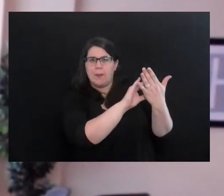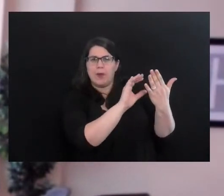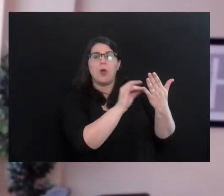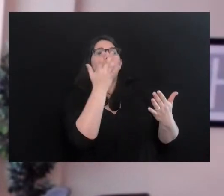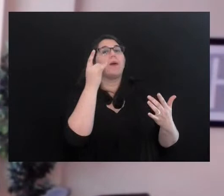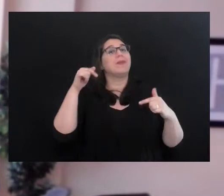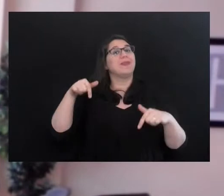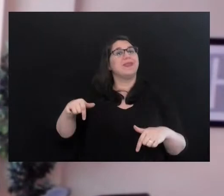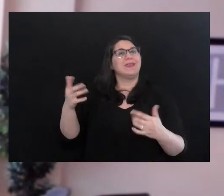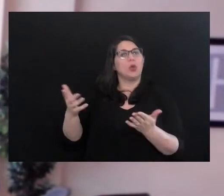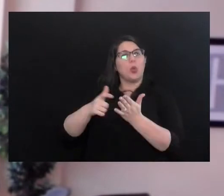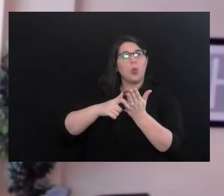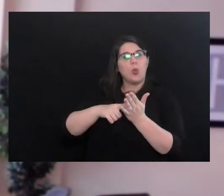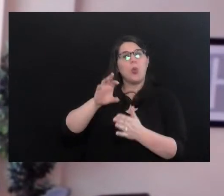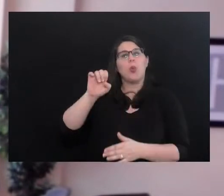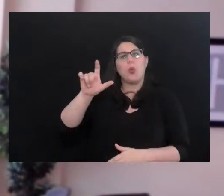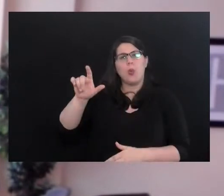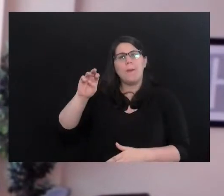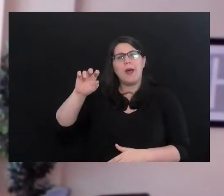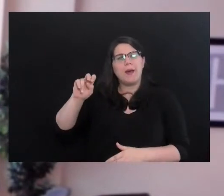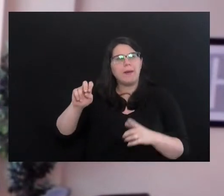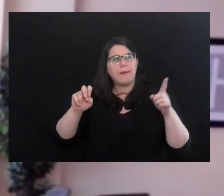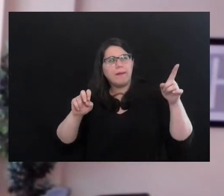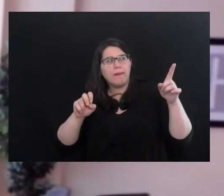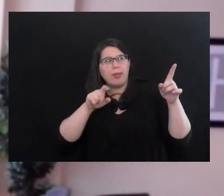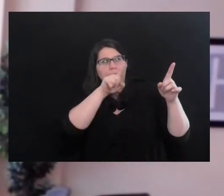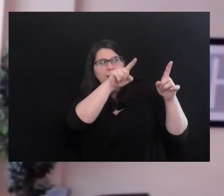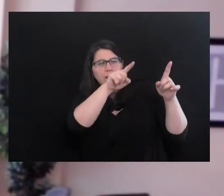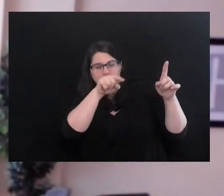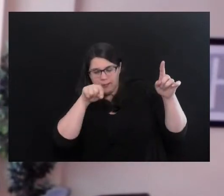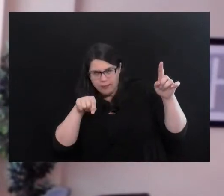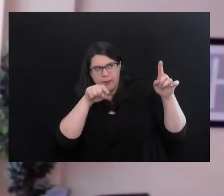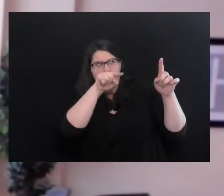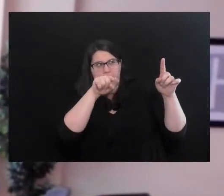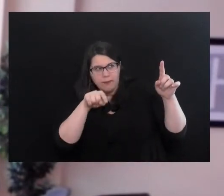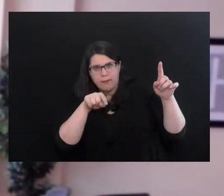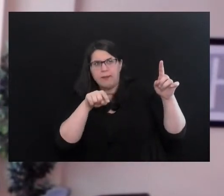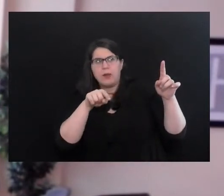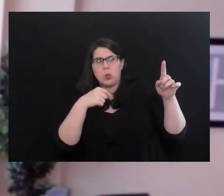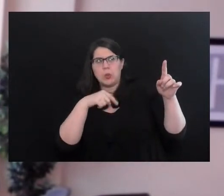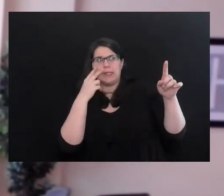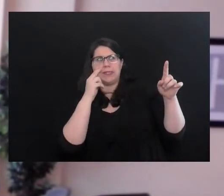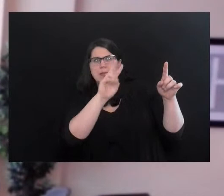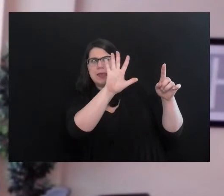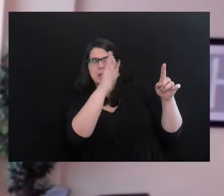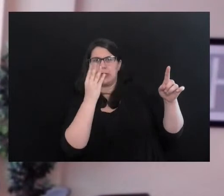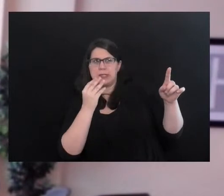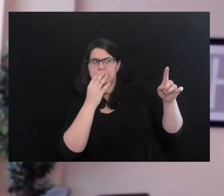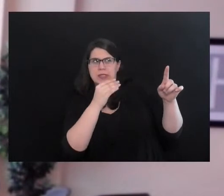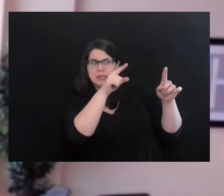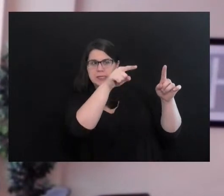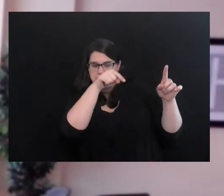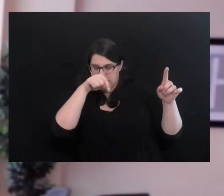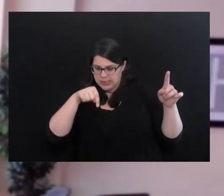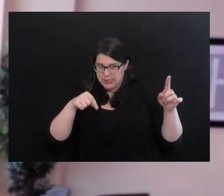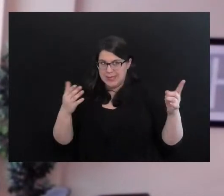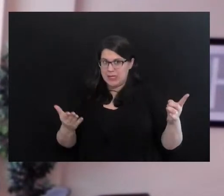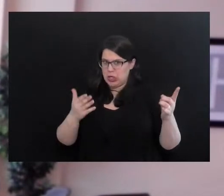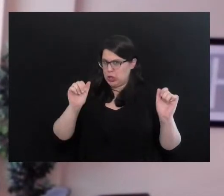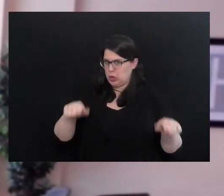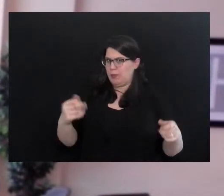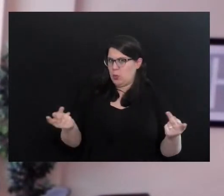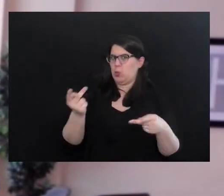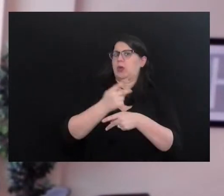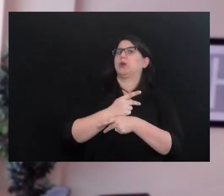then we can pretty well understand that the risk for us to have more cases coming up